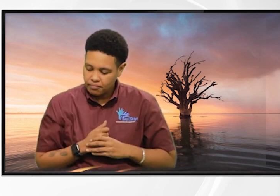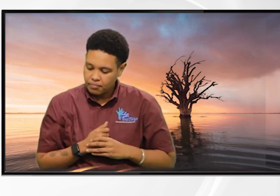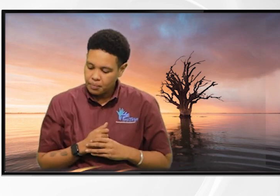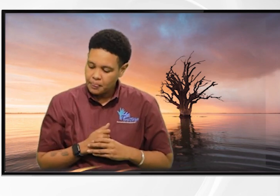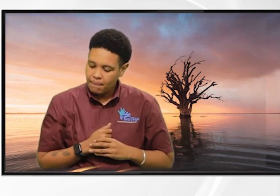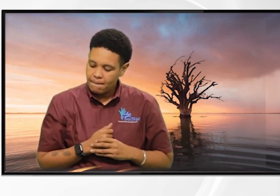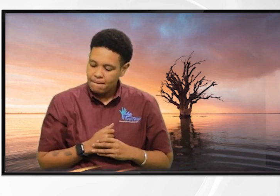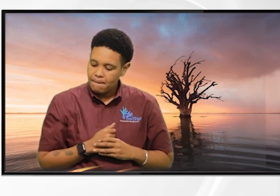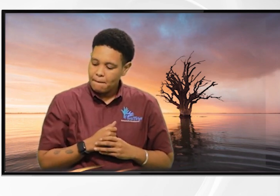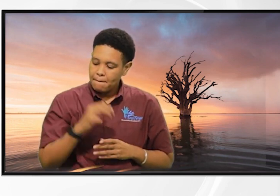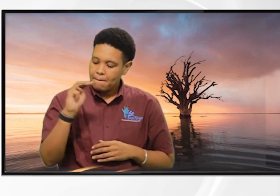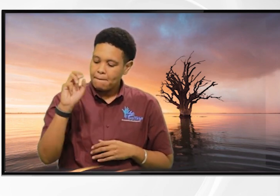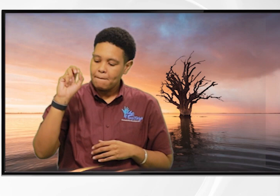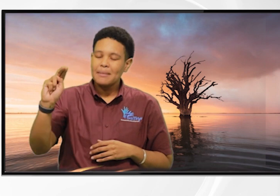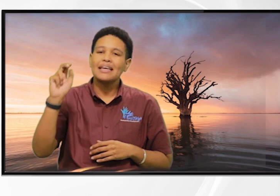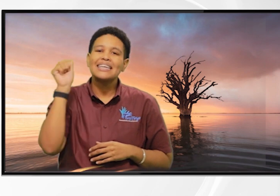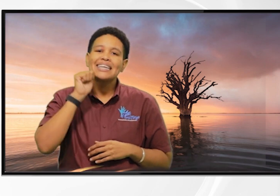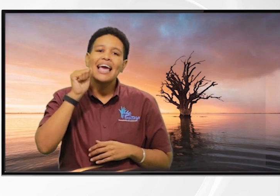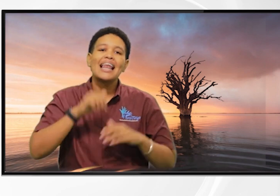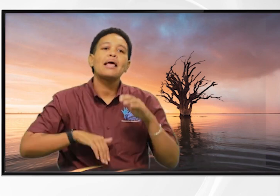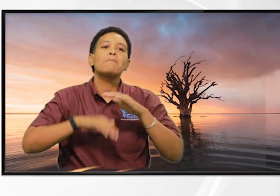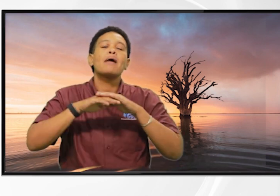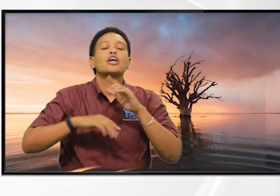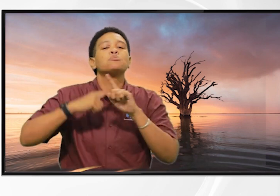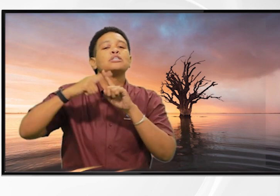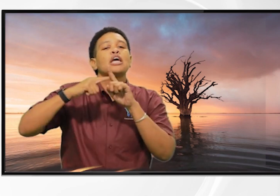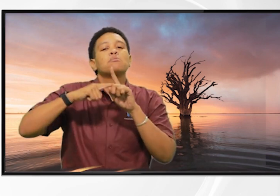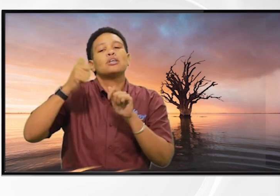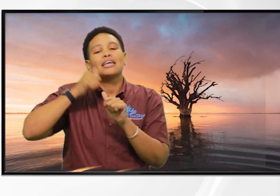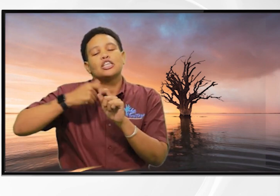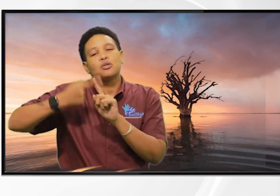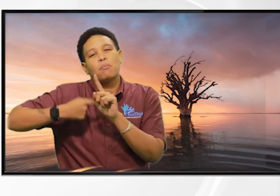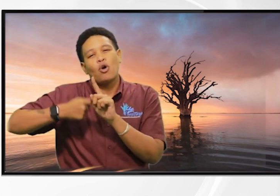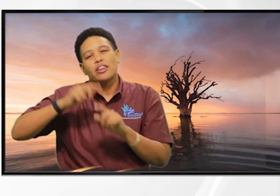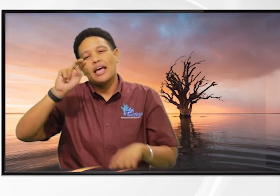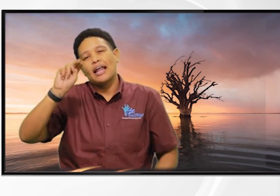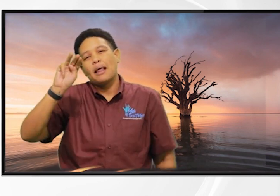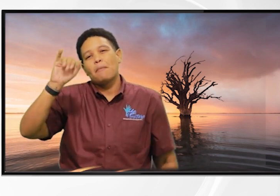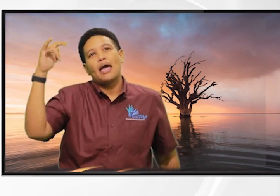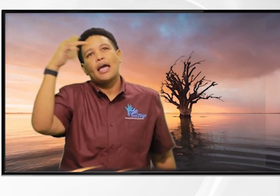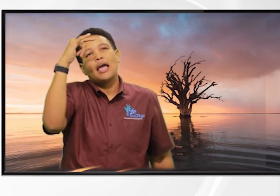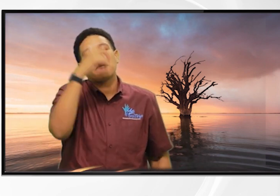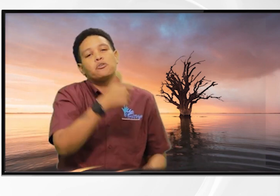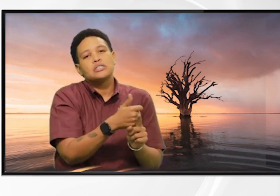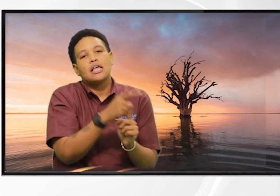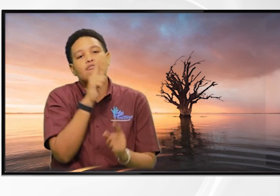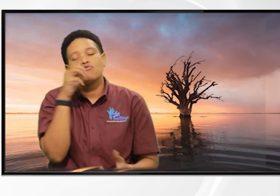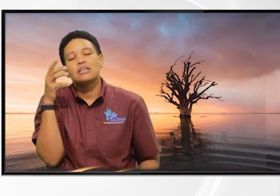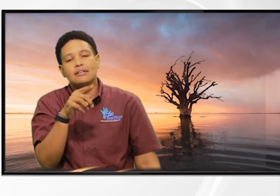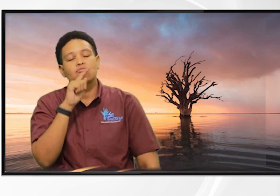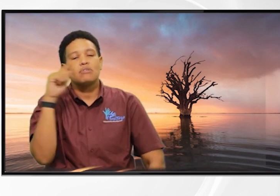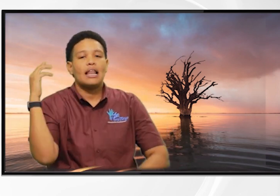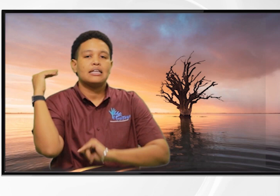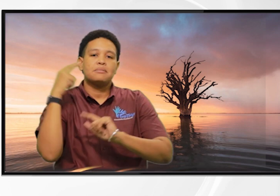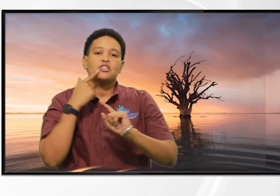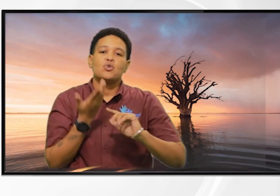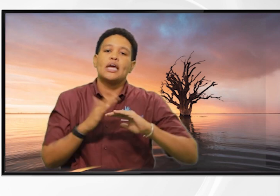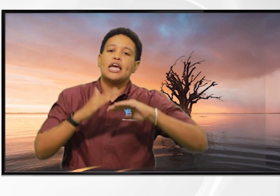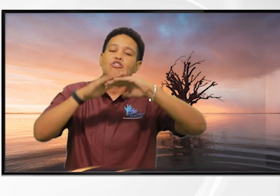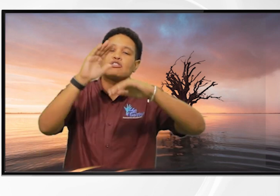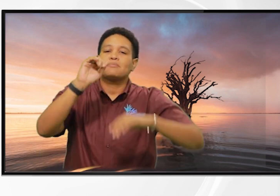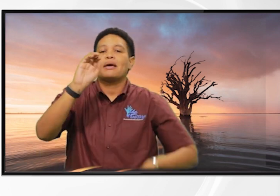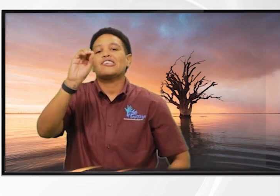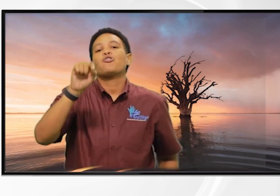Mean daily maximum temperatures each month at the Norman Manley International Airport Station is expected to increase